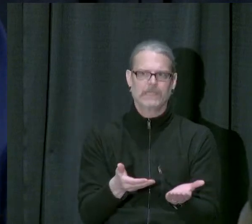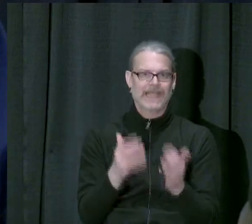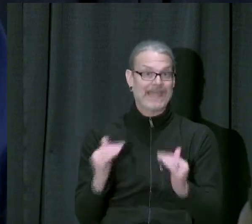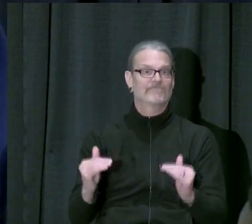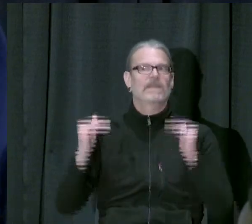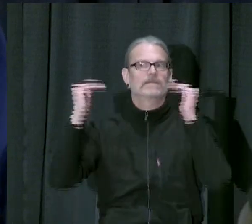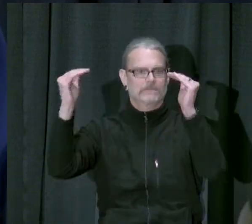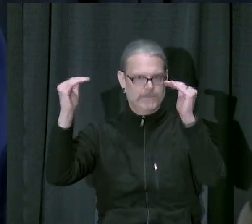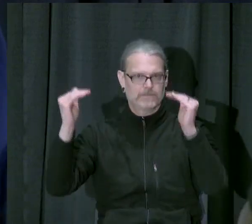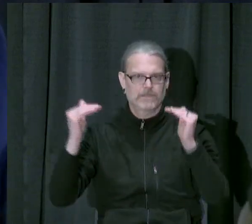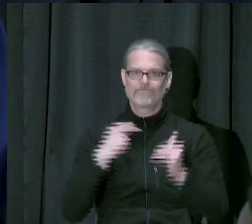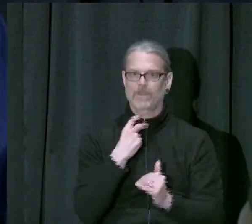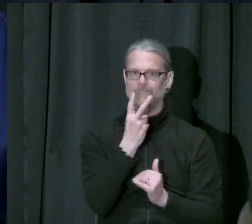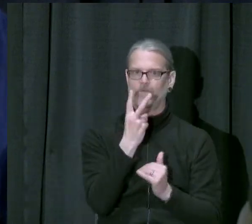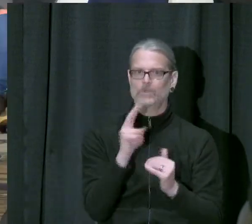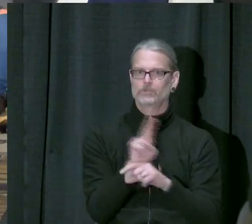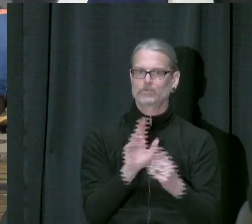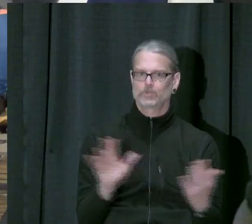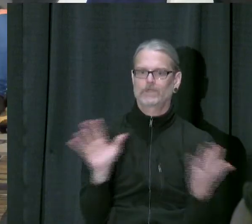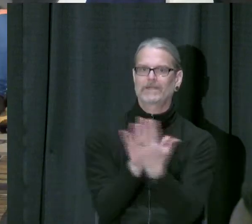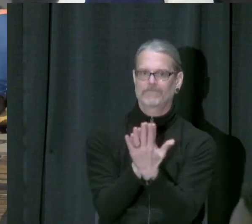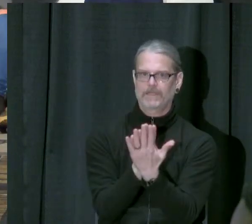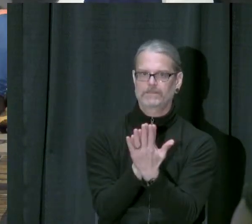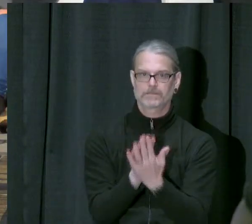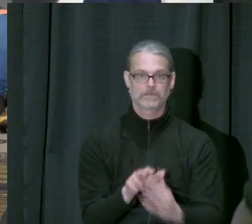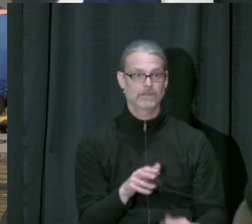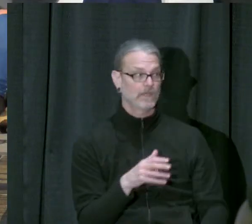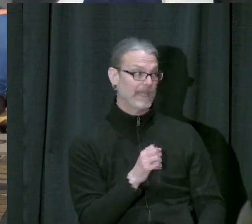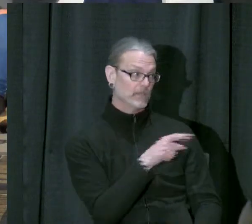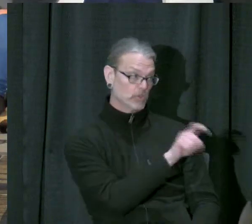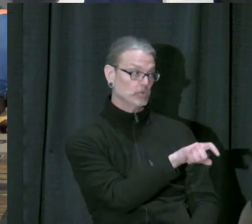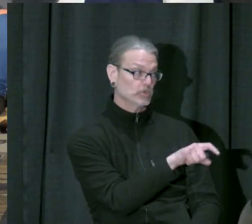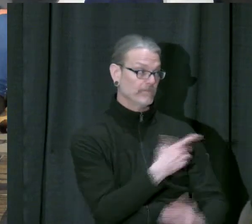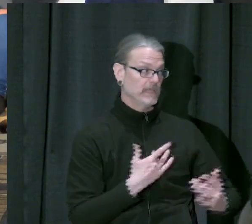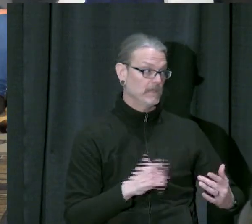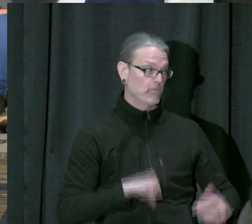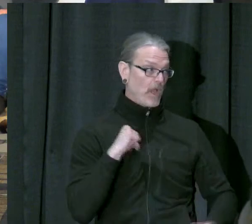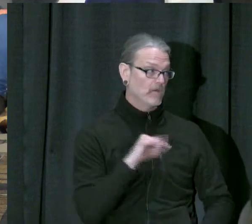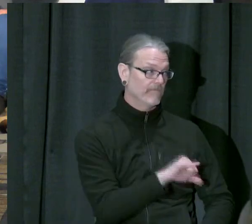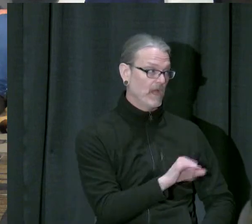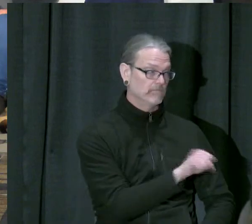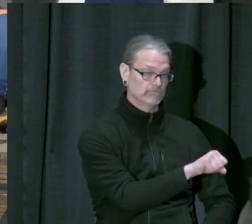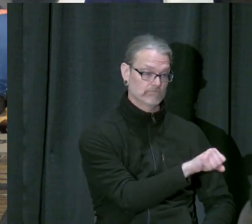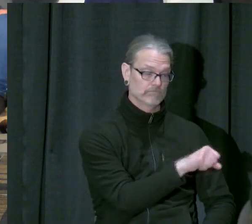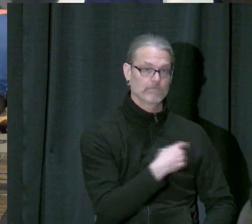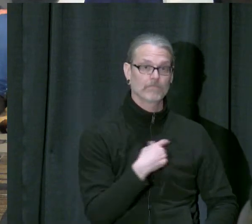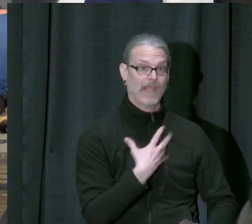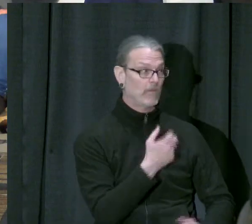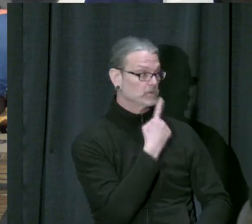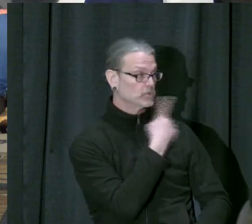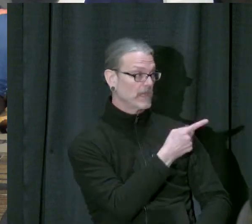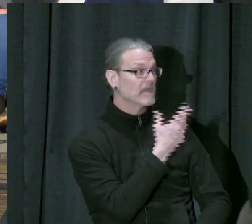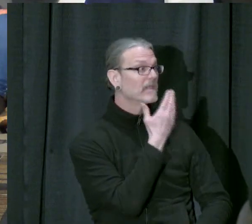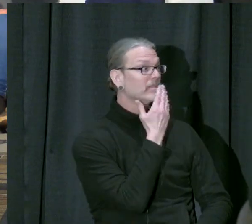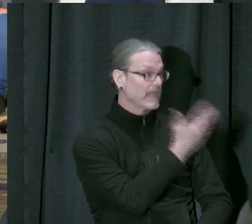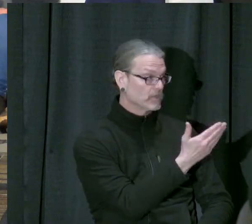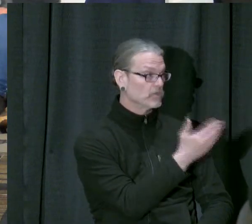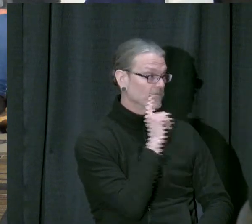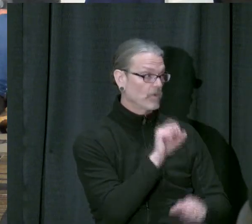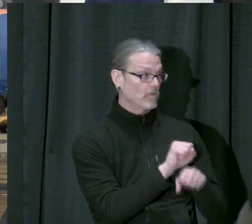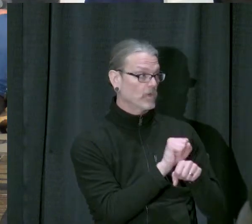voice user interface. And you should be. In fact, I want to just personally say thank you for working on that, because that